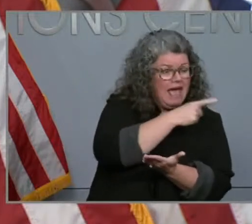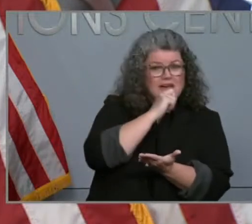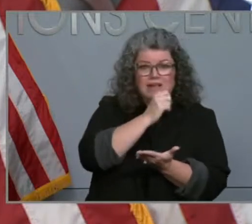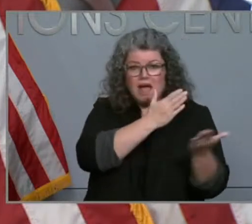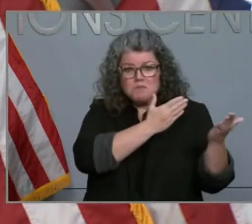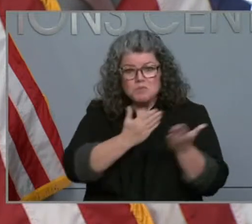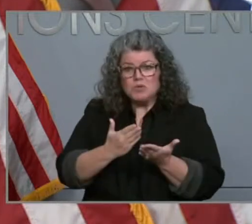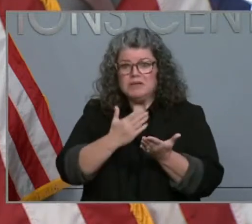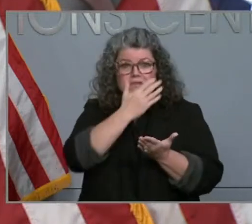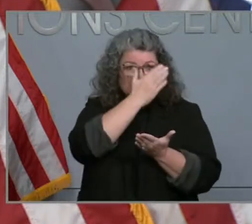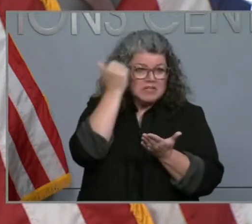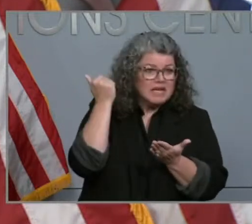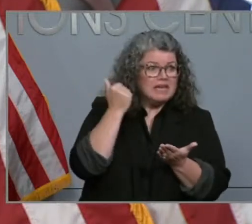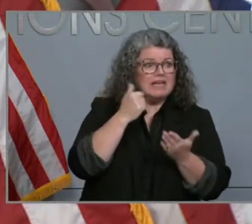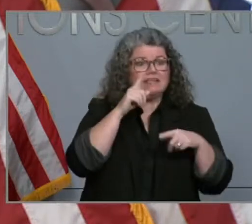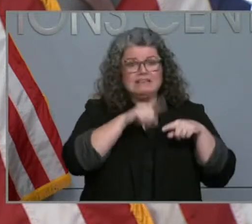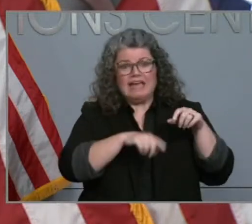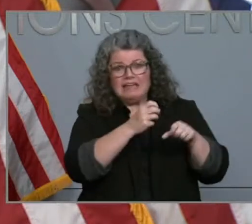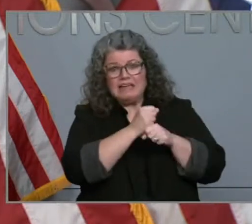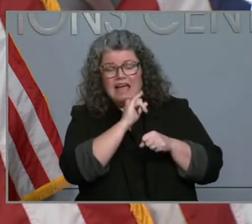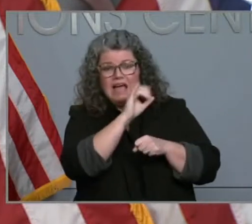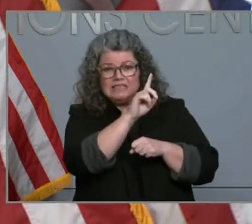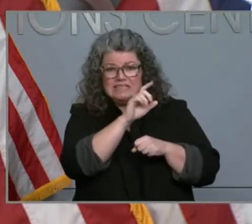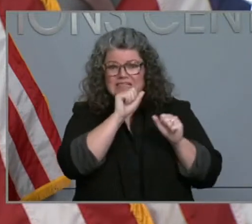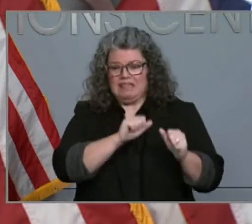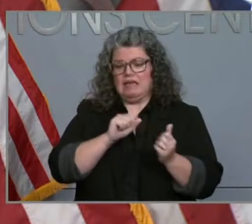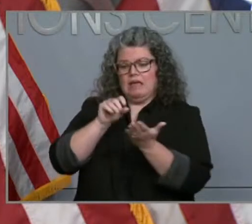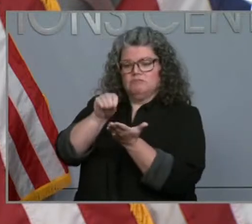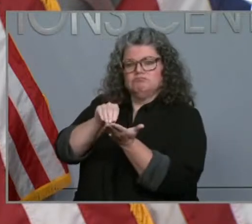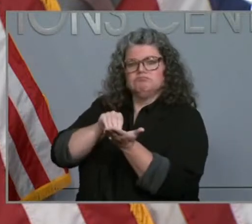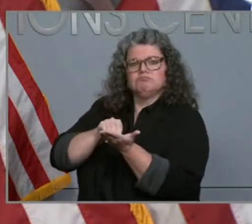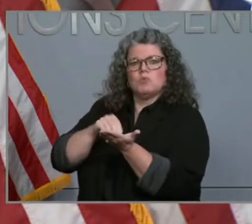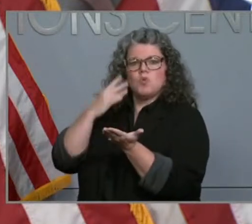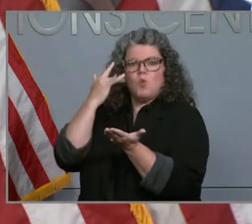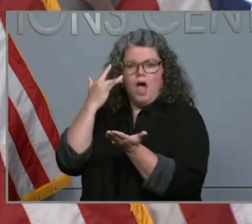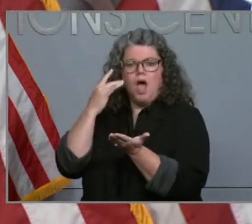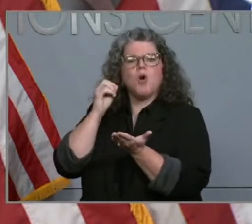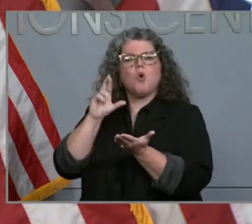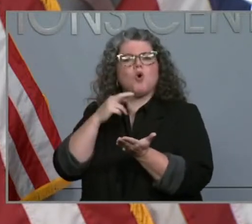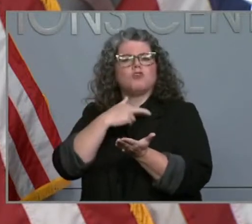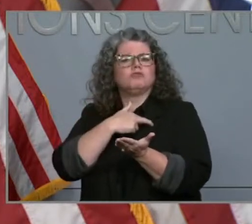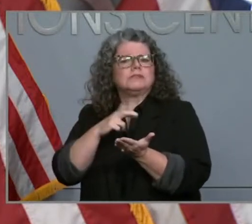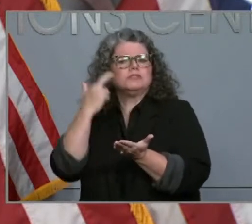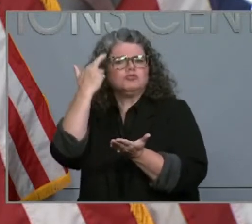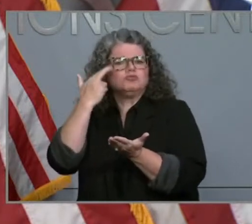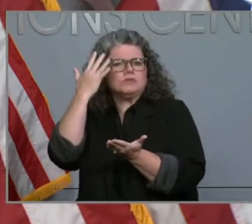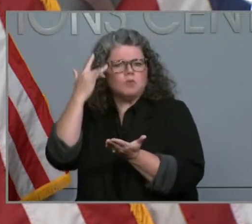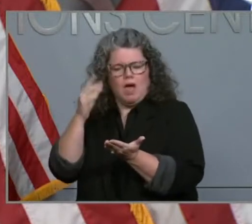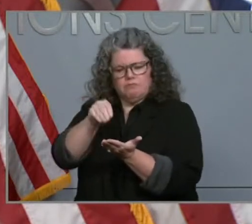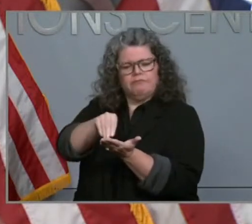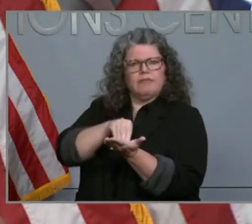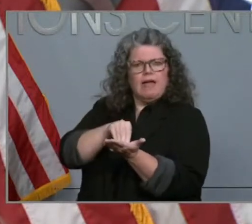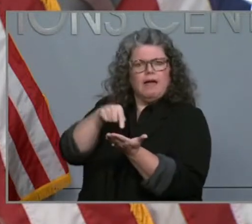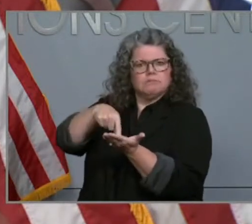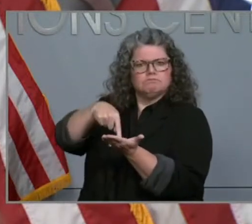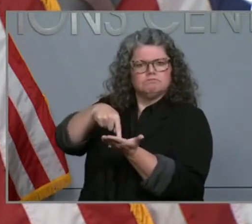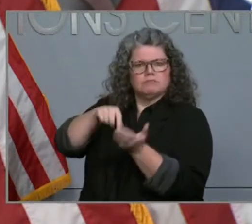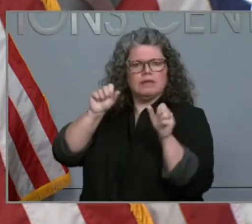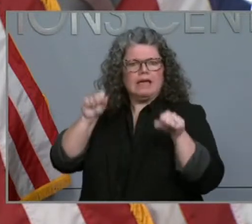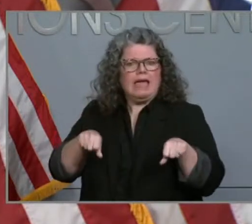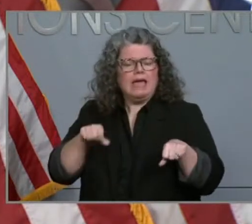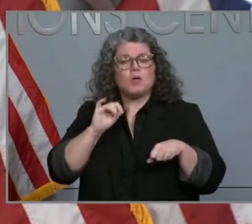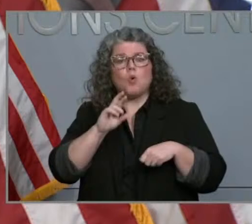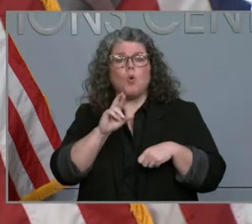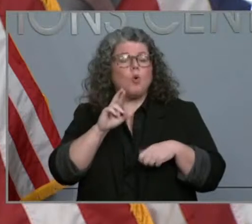unable to obtain ID, then they can indicate why, or if they have a religious objection, or if they